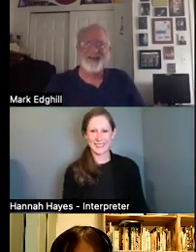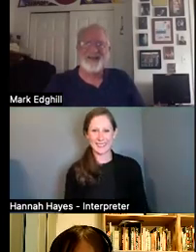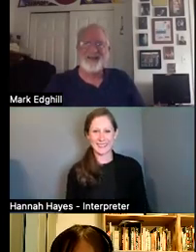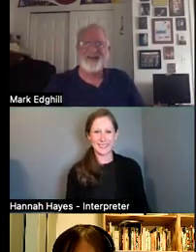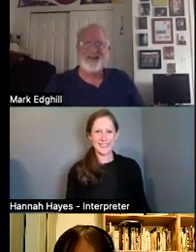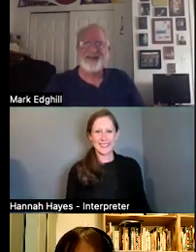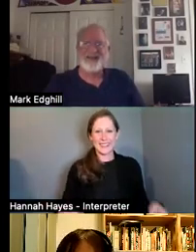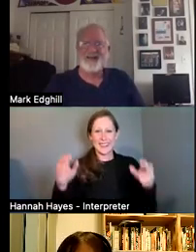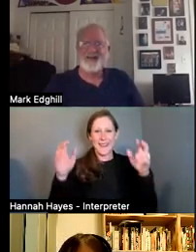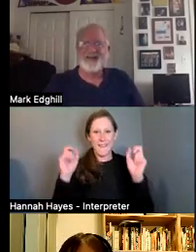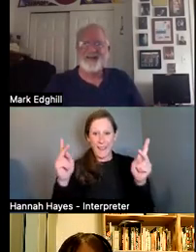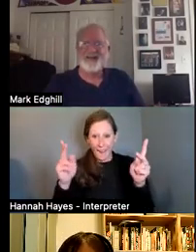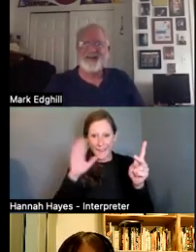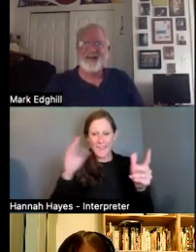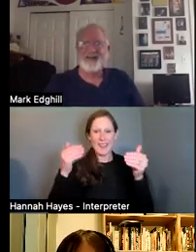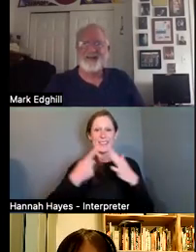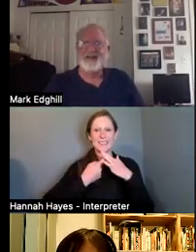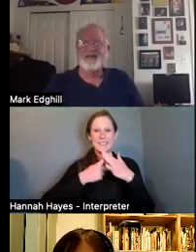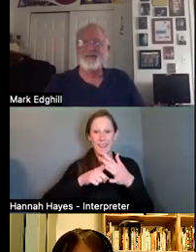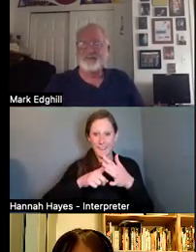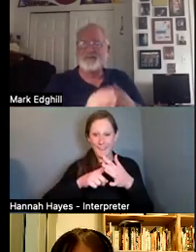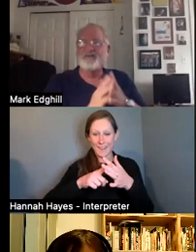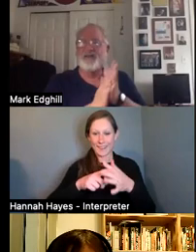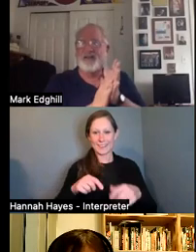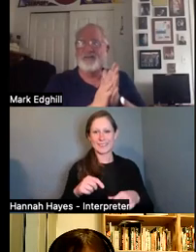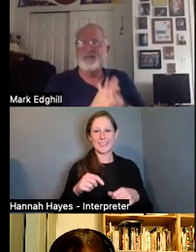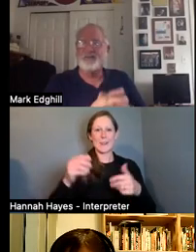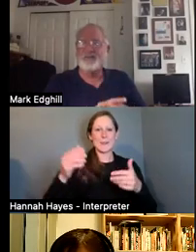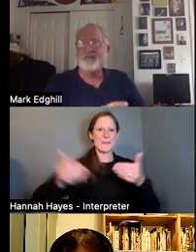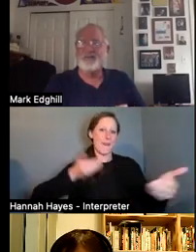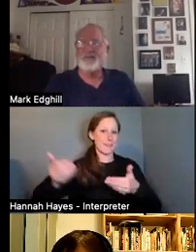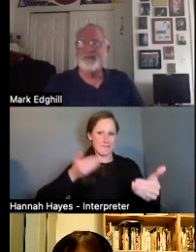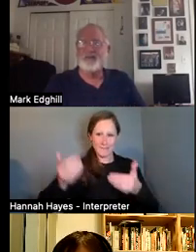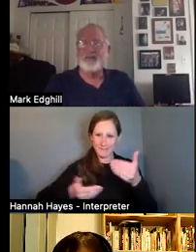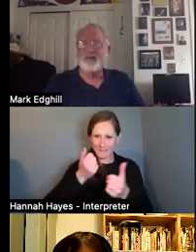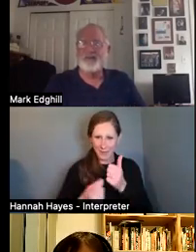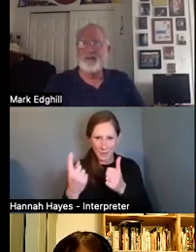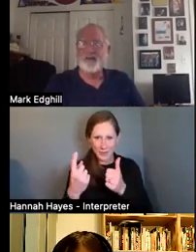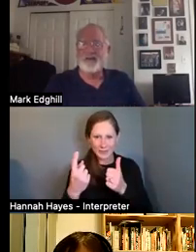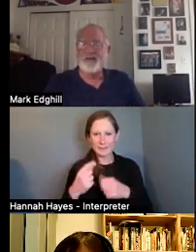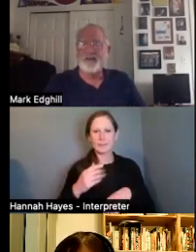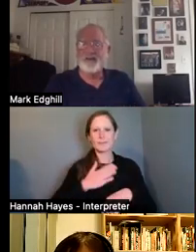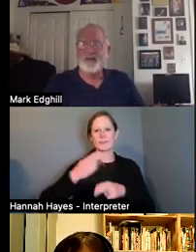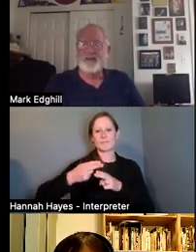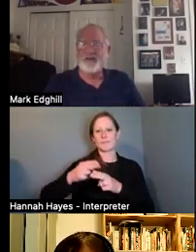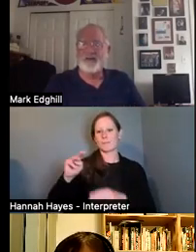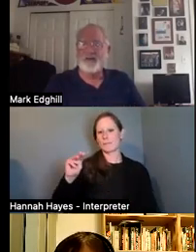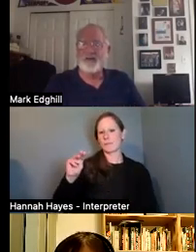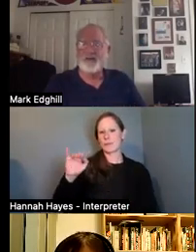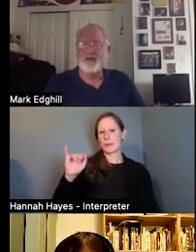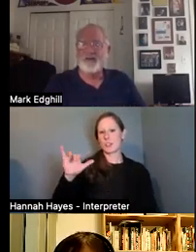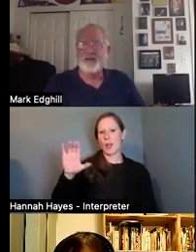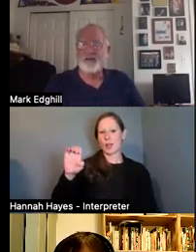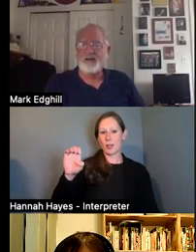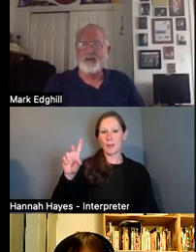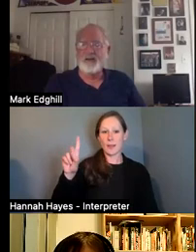Okay, we're going to get started. Welcome, everybody. My name is Michelle December,